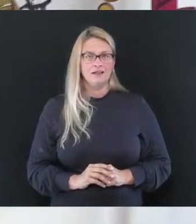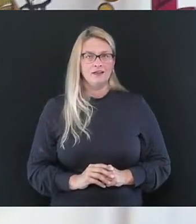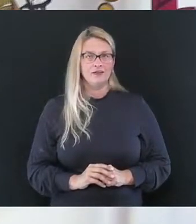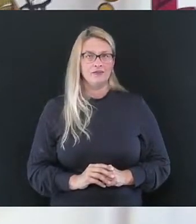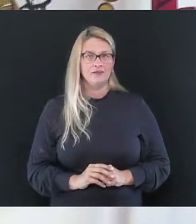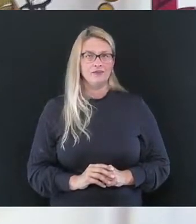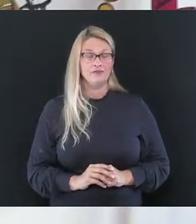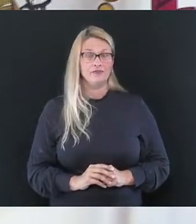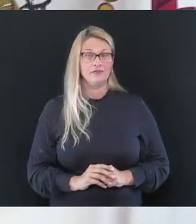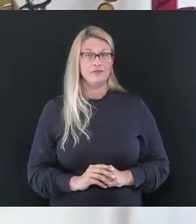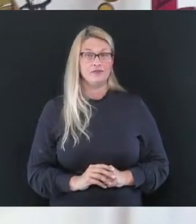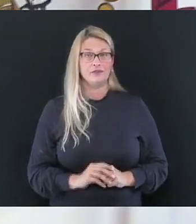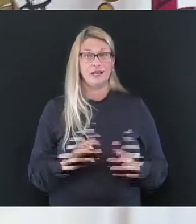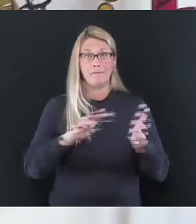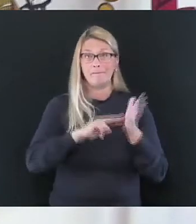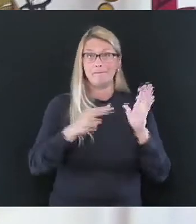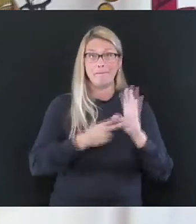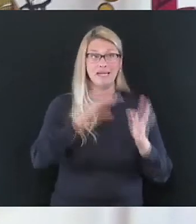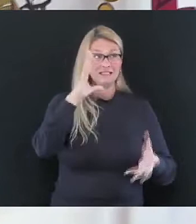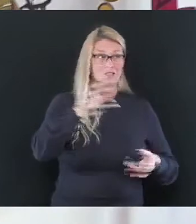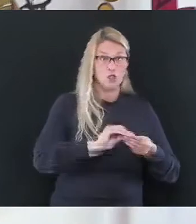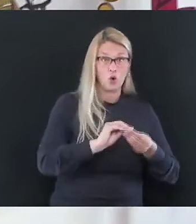a total of